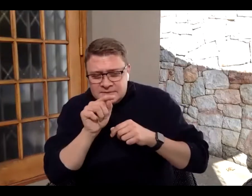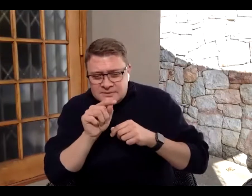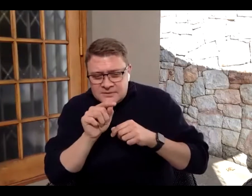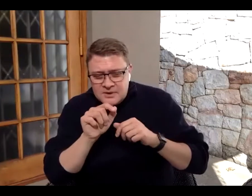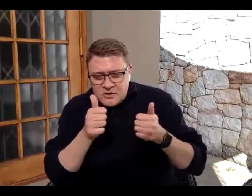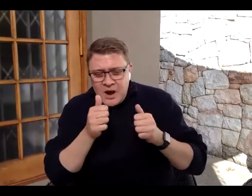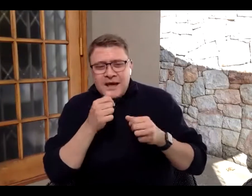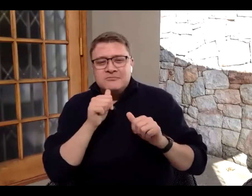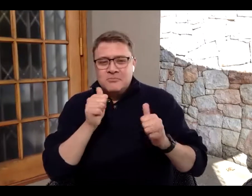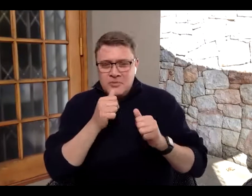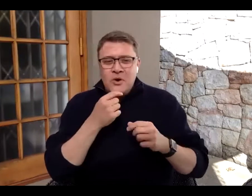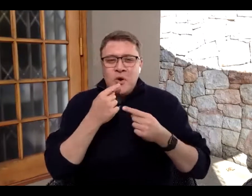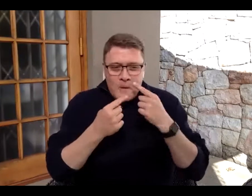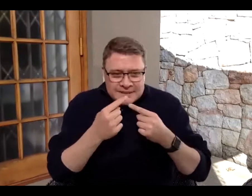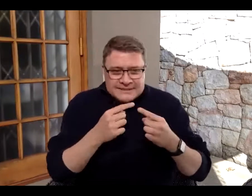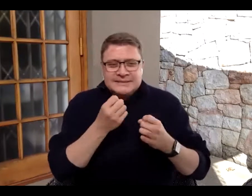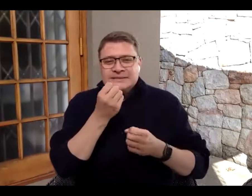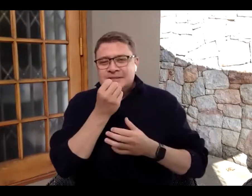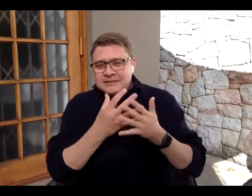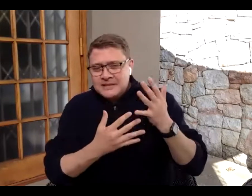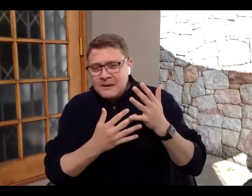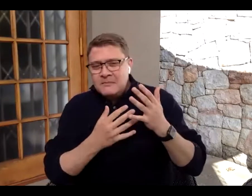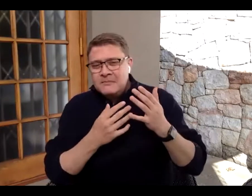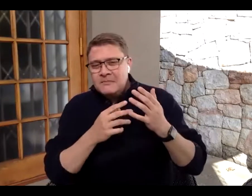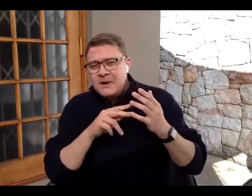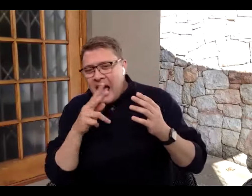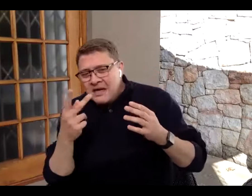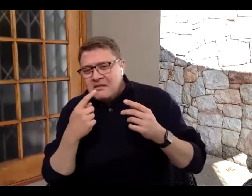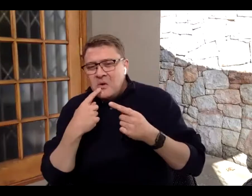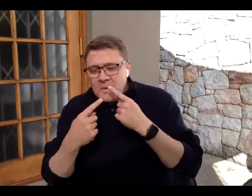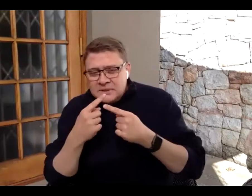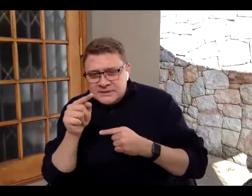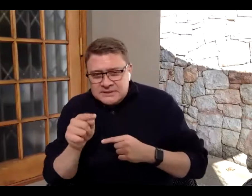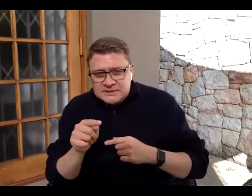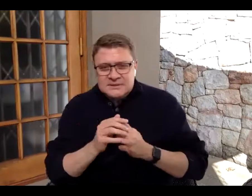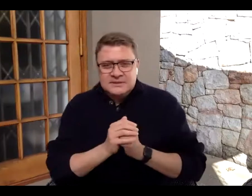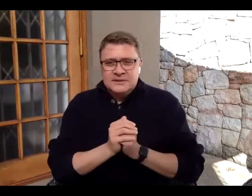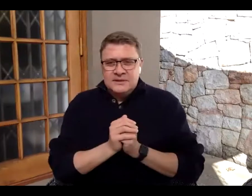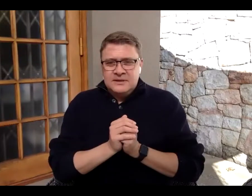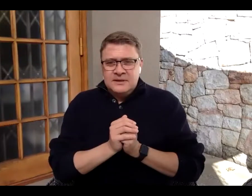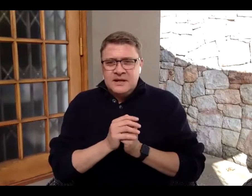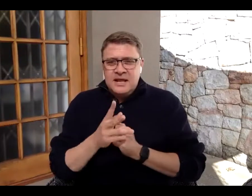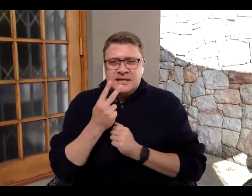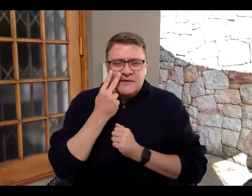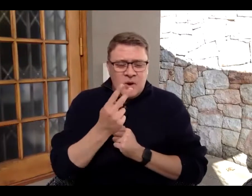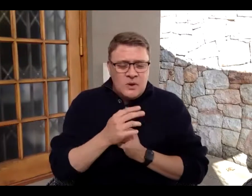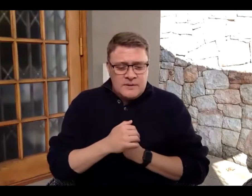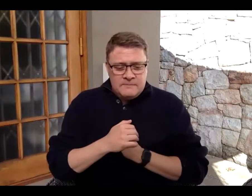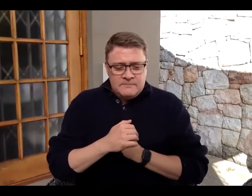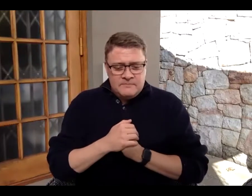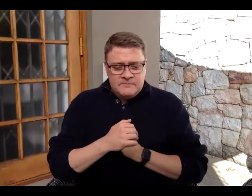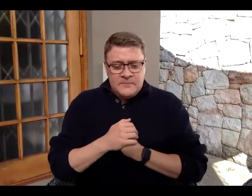some other comments. Let's have a look. Since differently abled